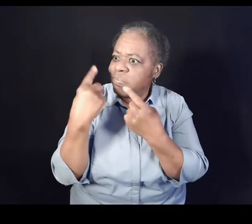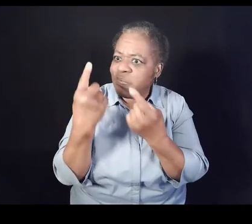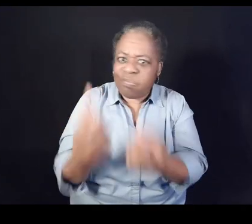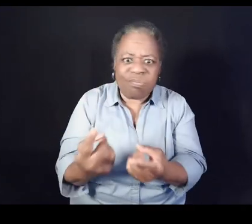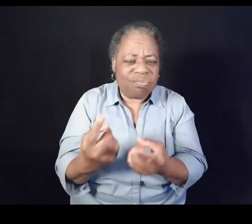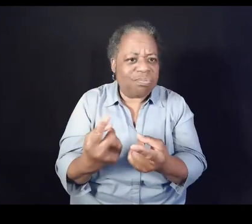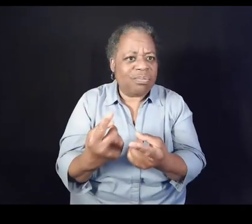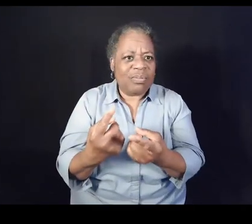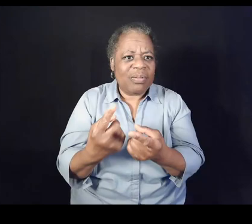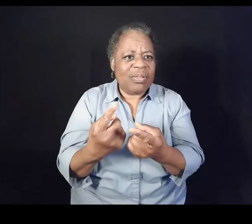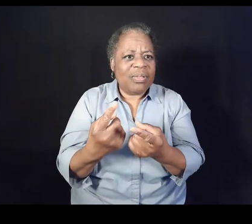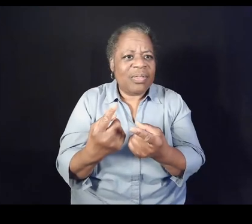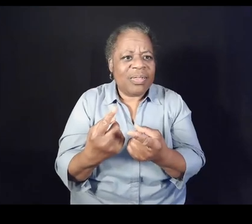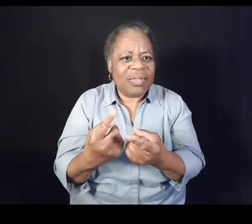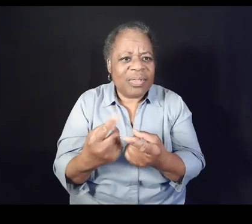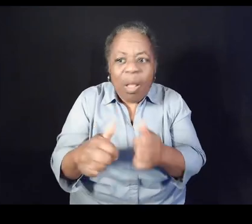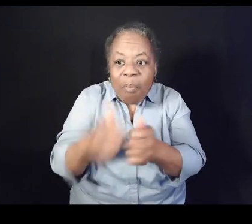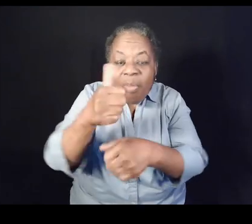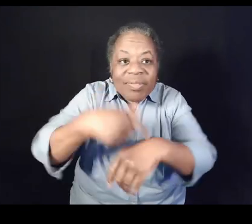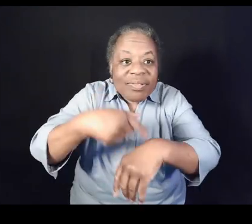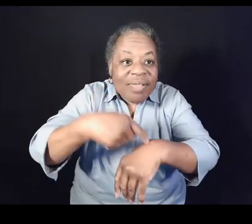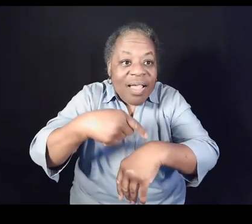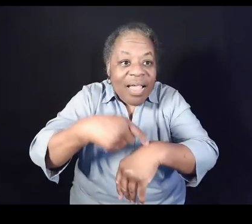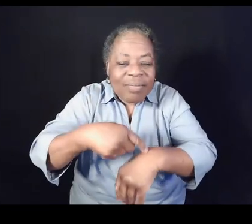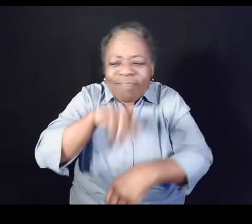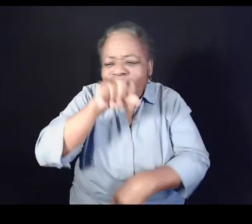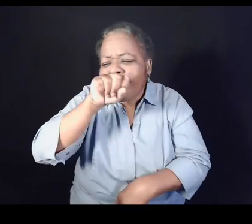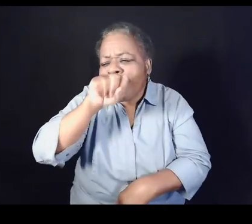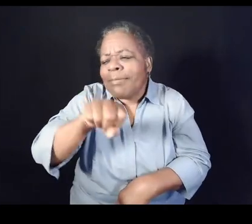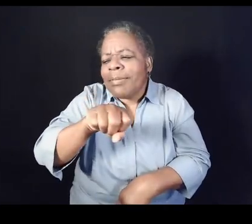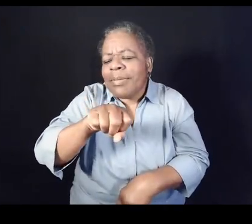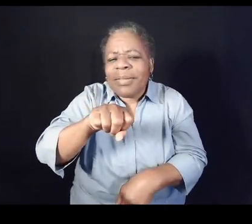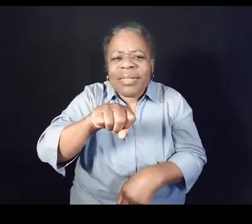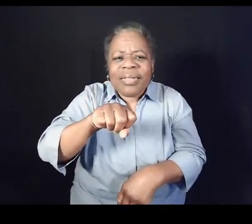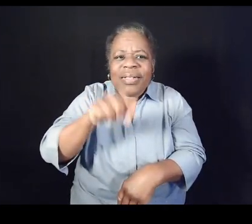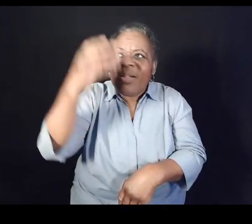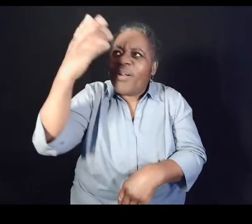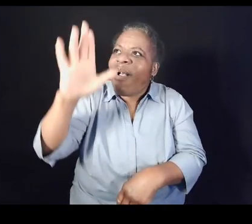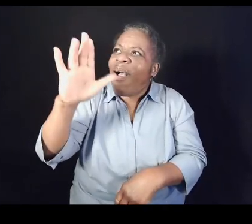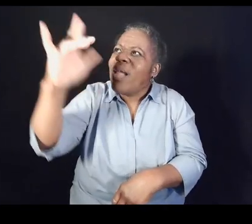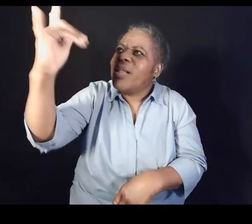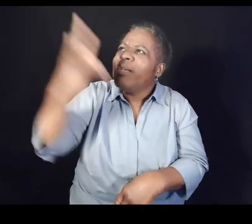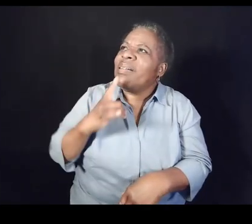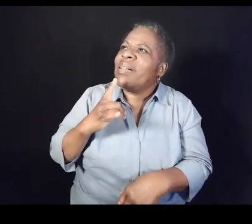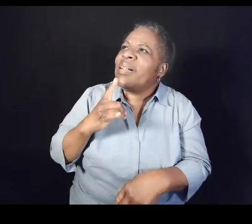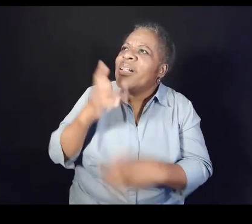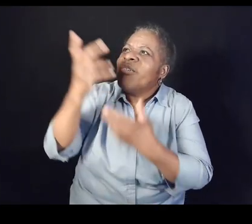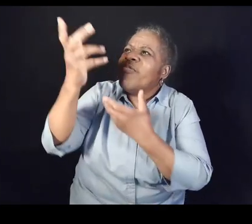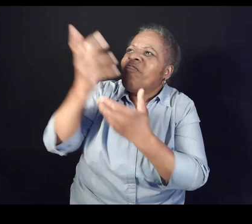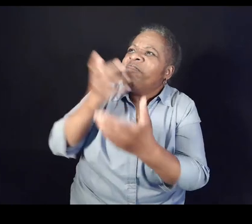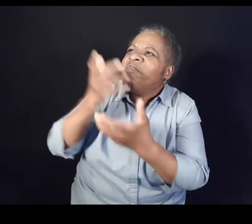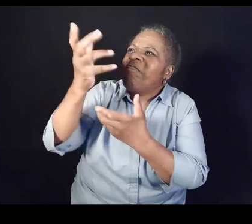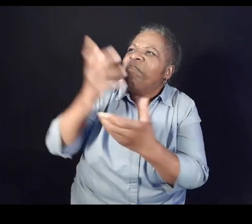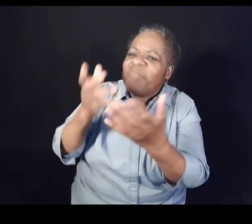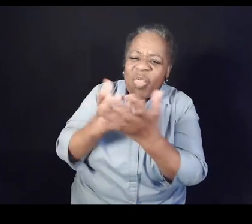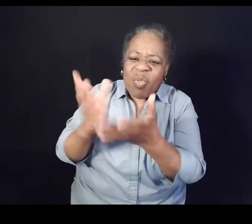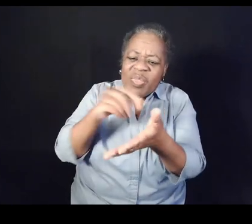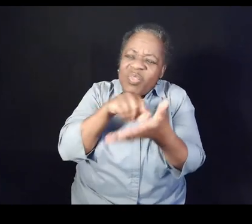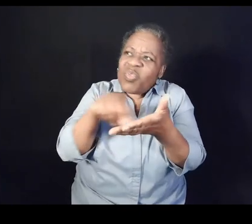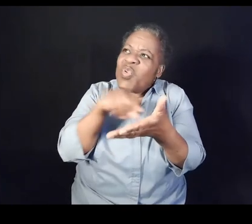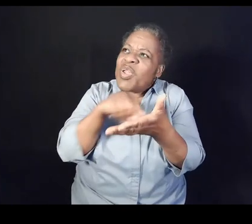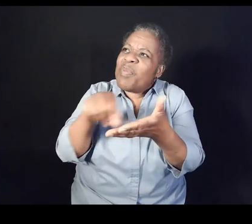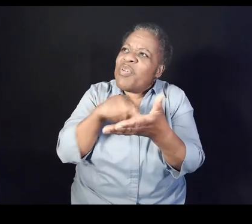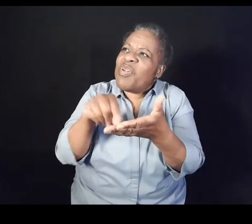practically. And most of the time, I love it. A God who loves me and speaks to me through the scriptures, belonging to